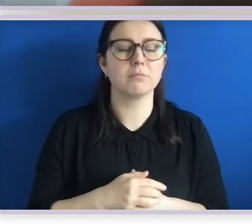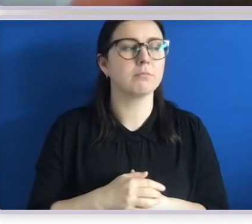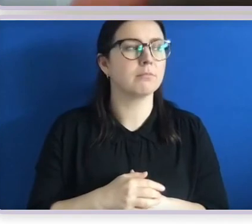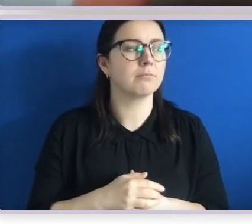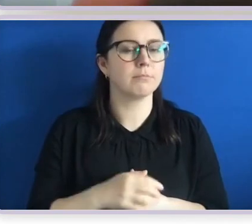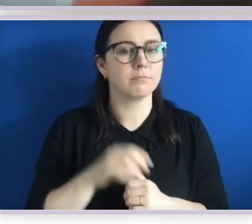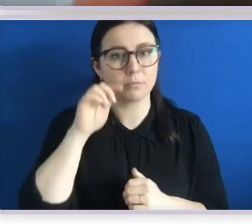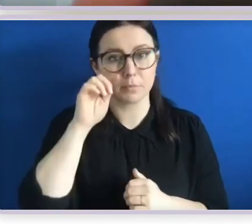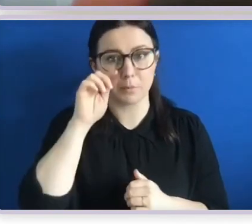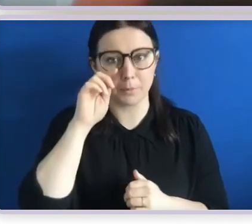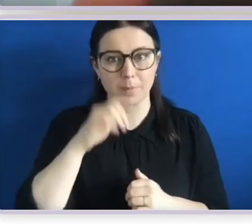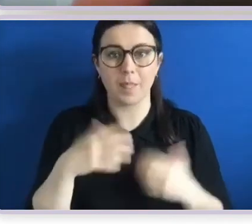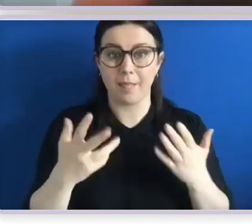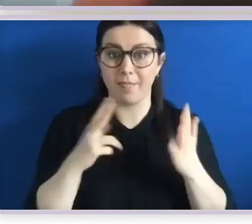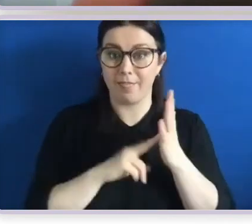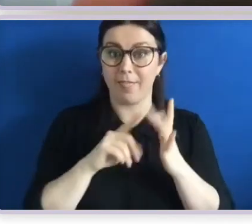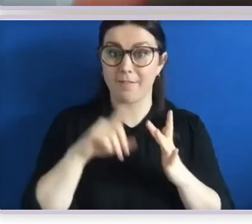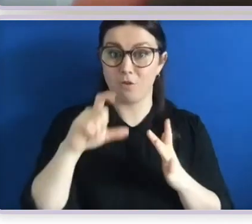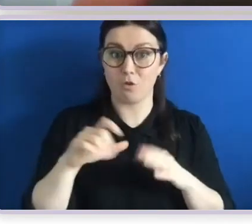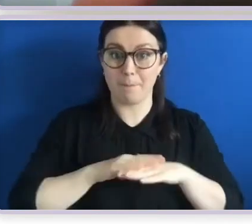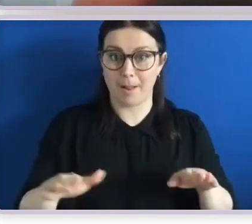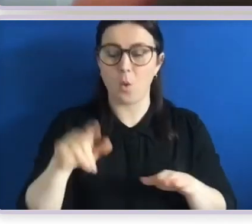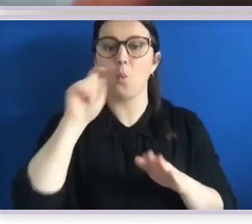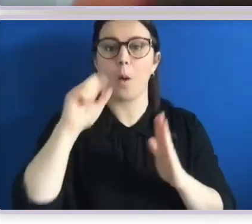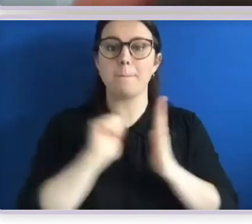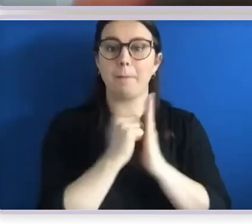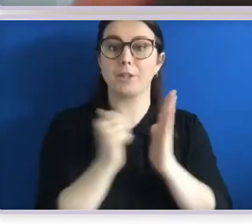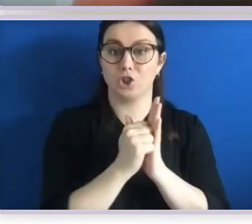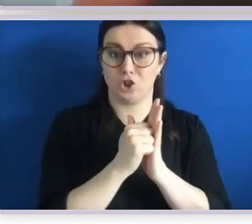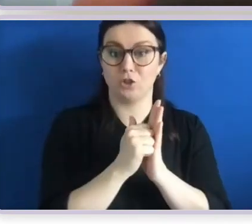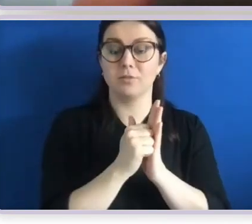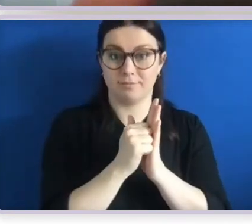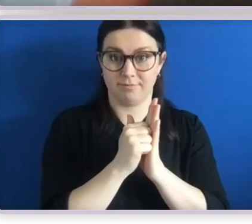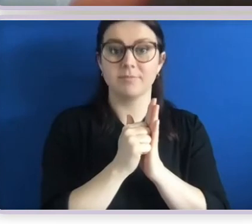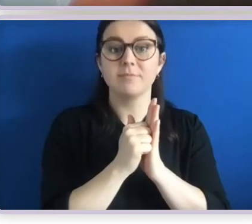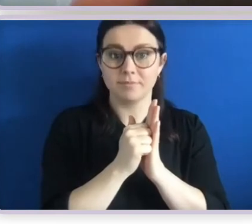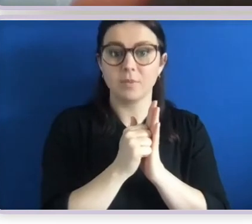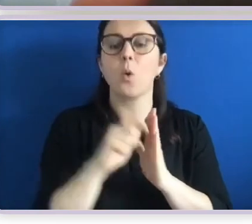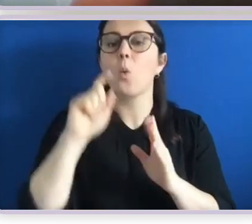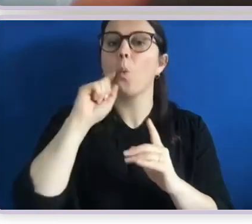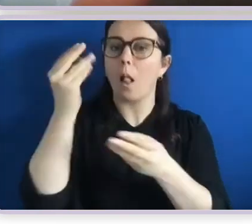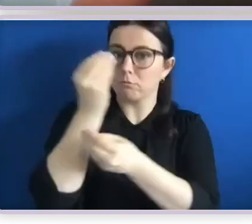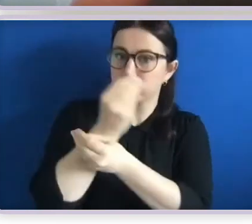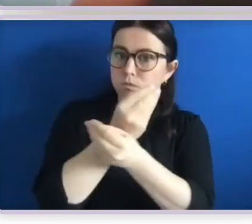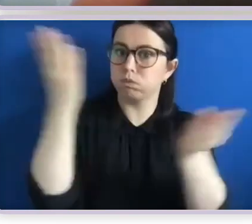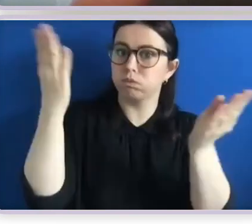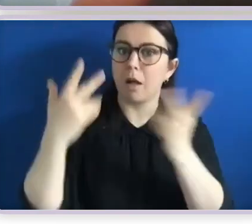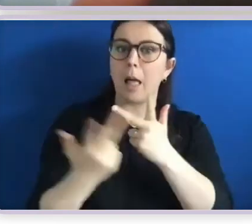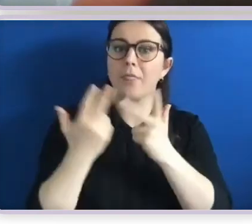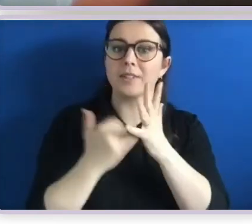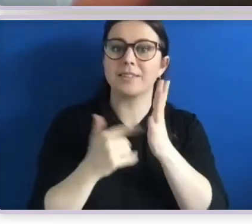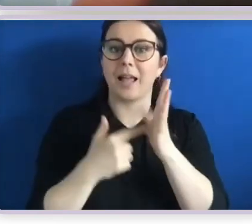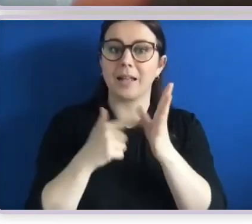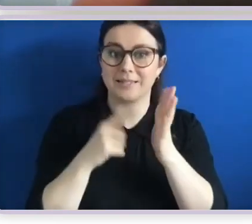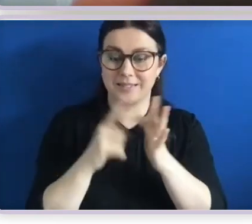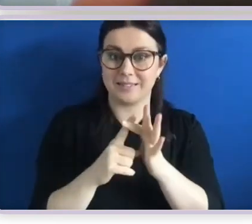our Victorian ban will be published, and we'll be advising bodies in other states about